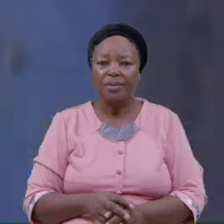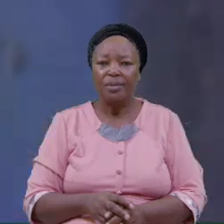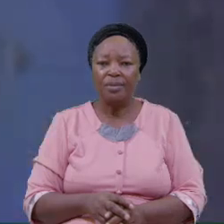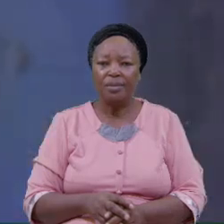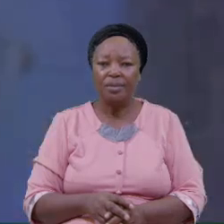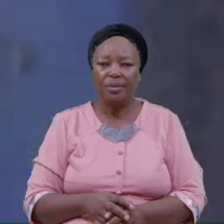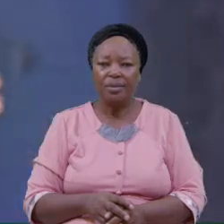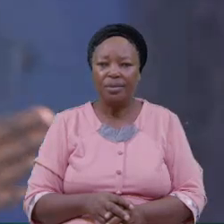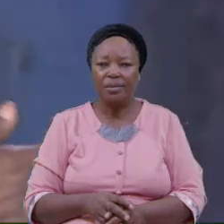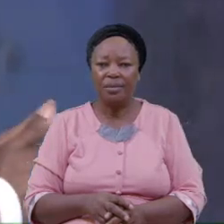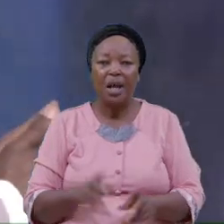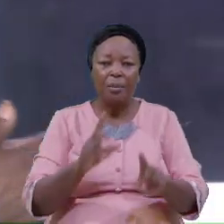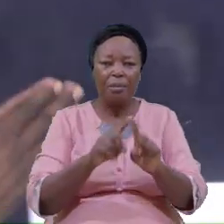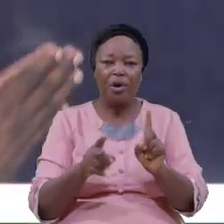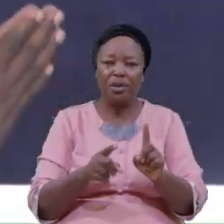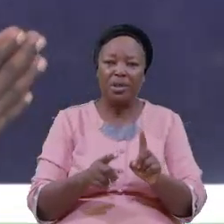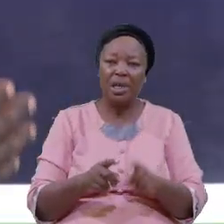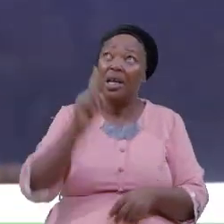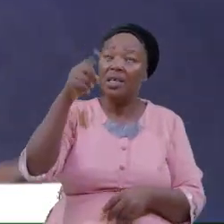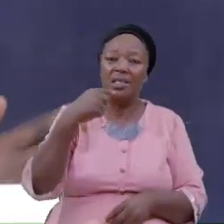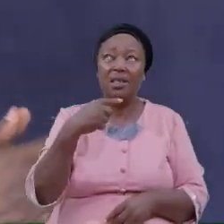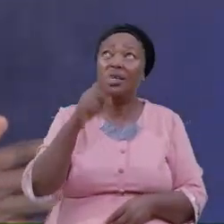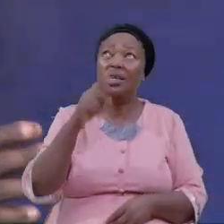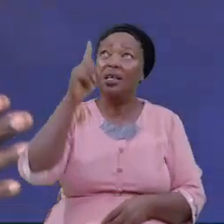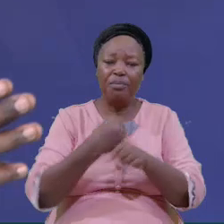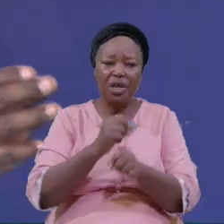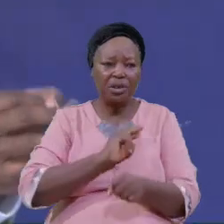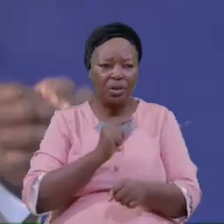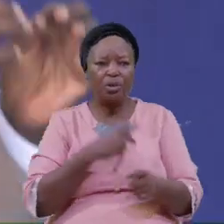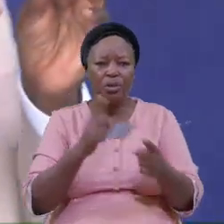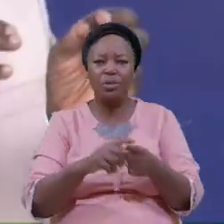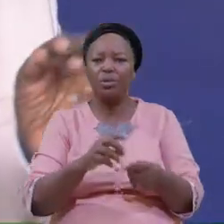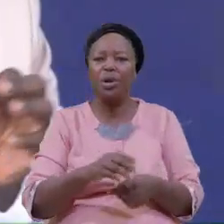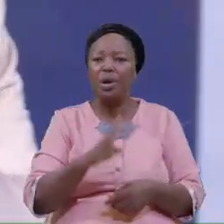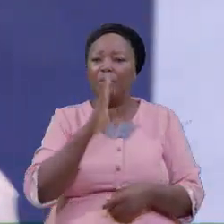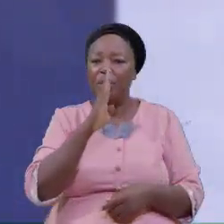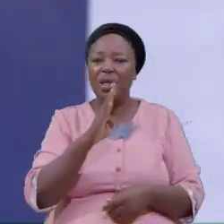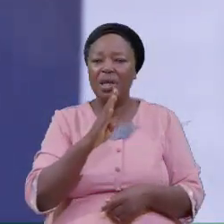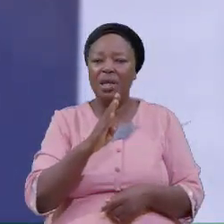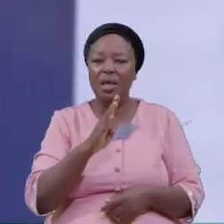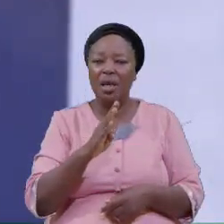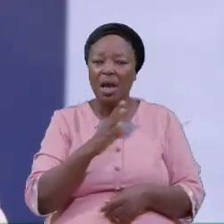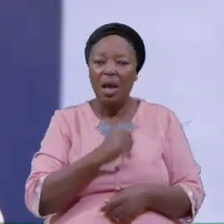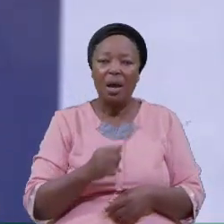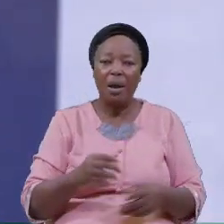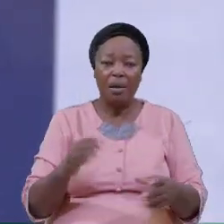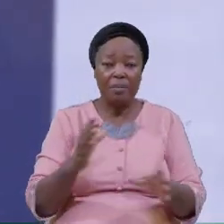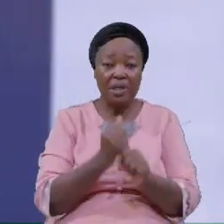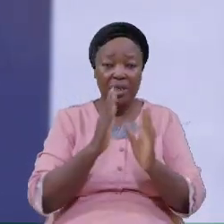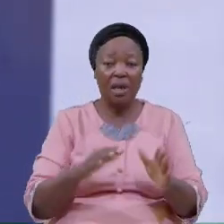But he says he makes us to be partakers of the new, of the